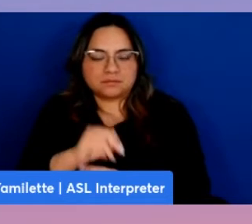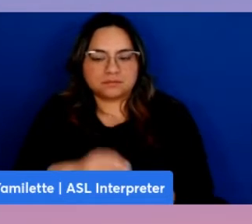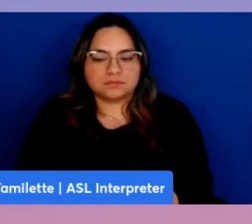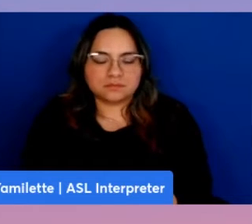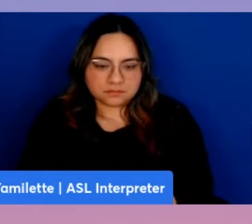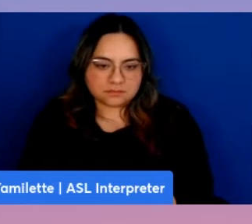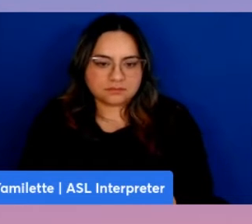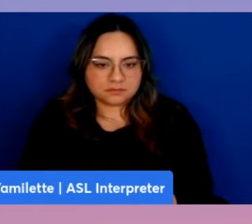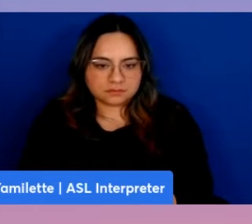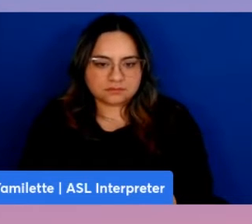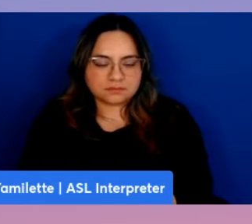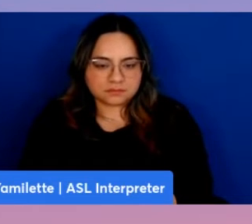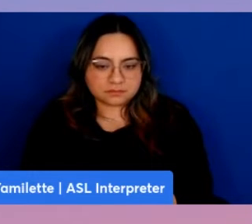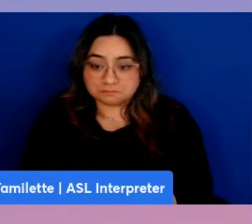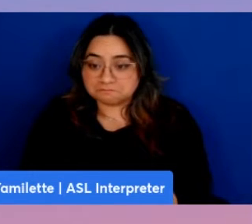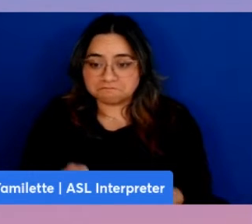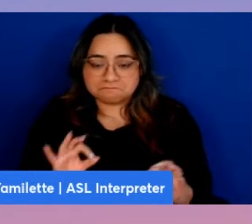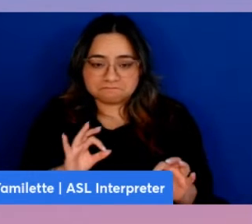Right?